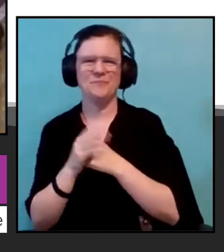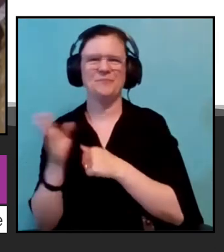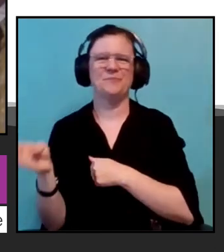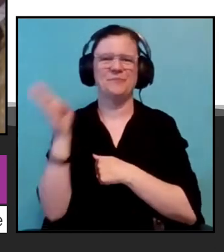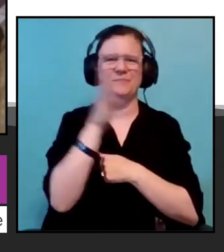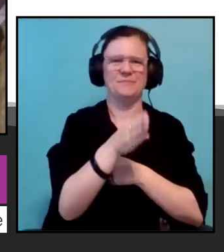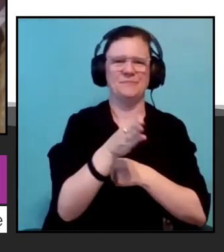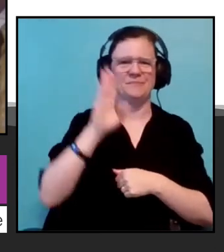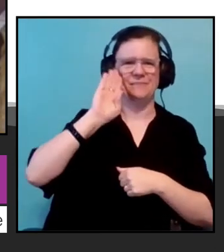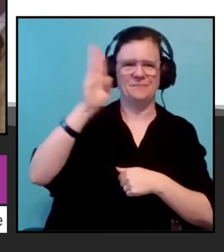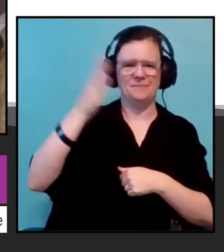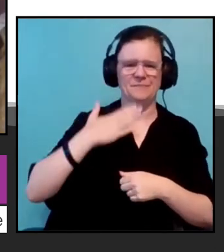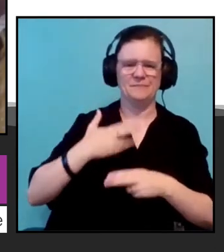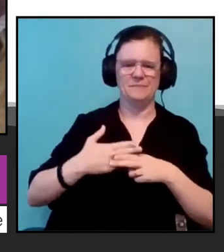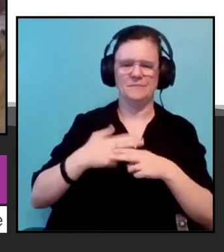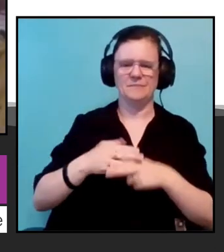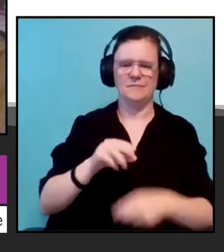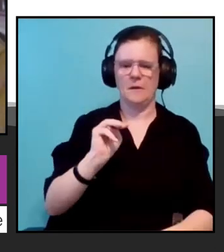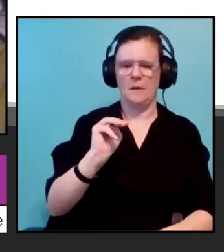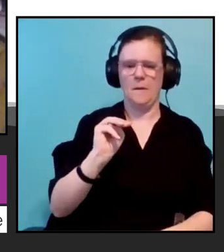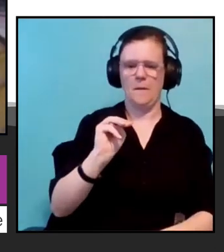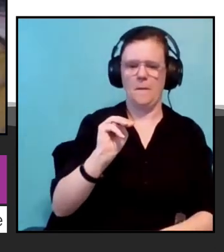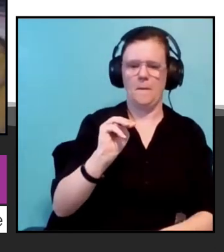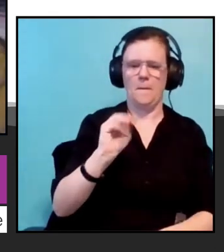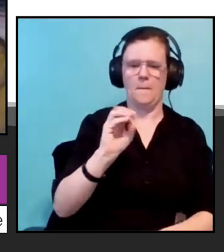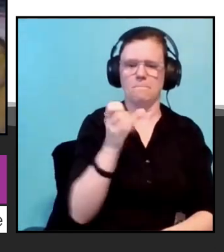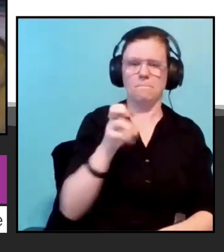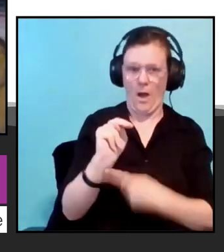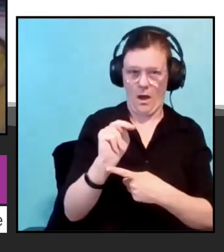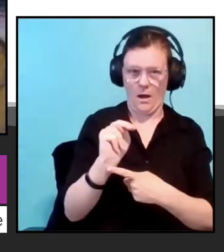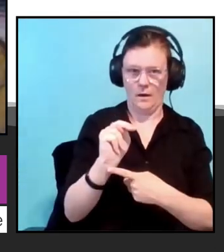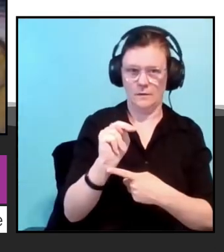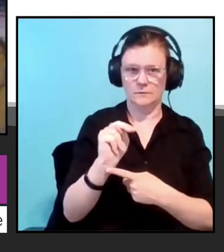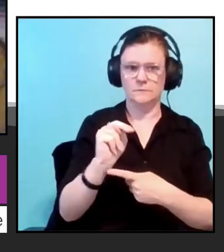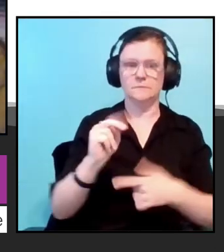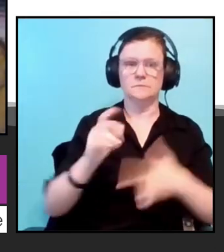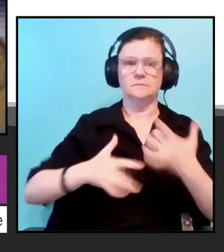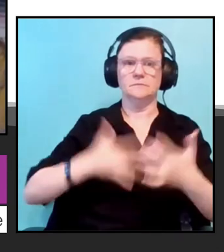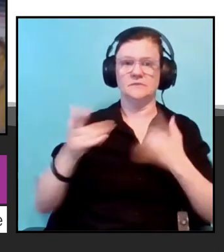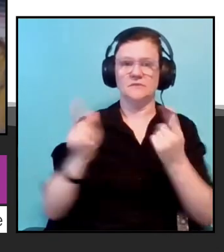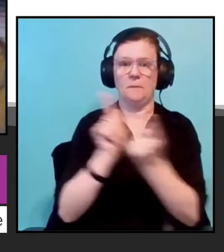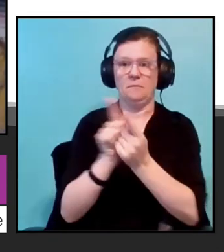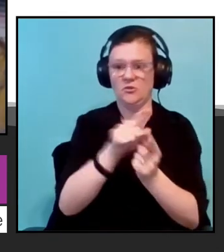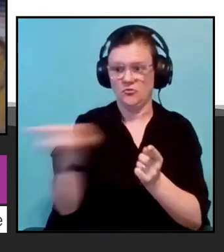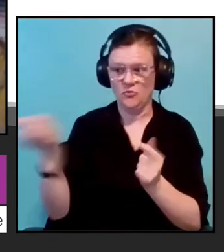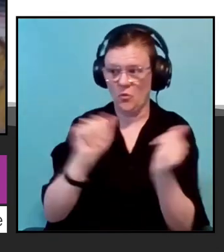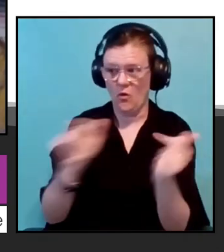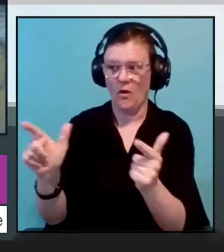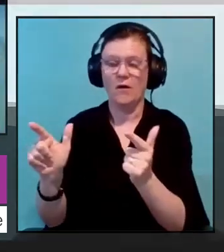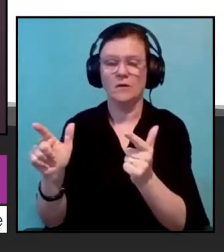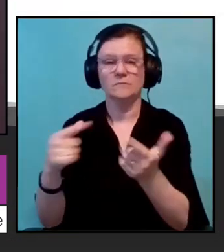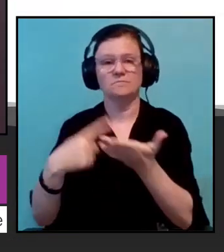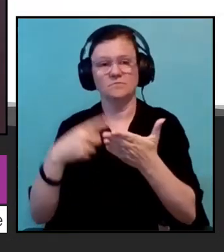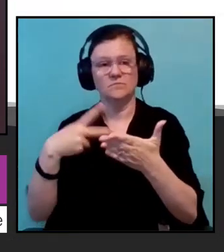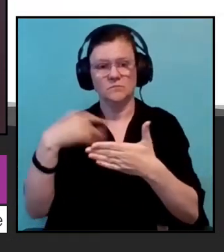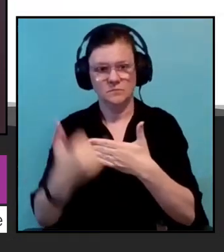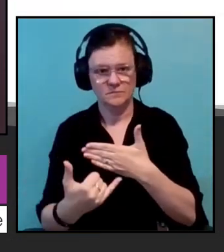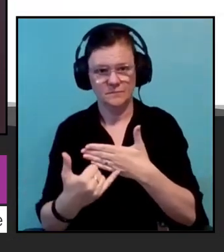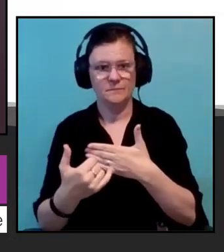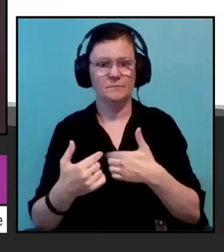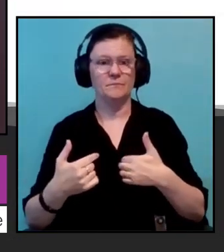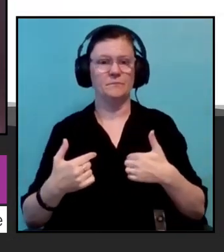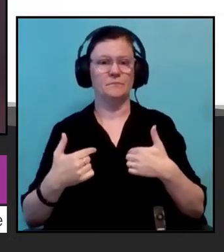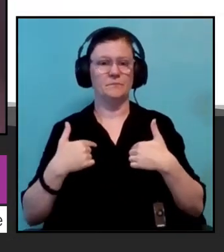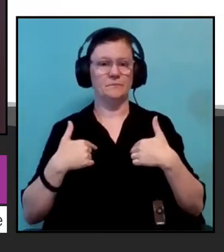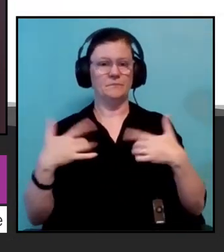Hi, everyone. My name is Mon. I'm so excited to be talking with all of you today and to be talking about our project. I'm